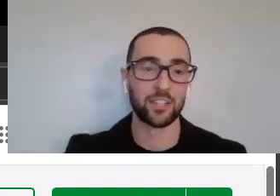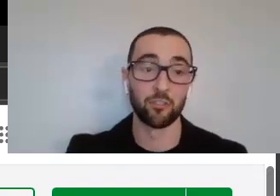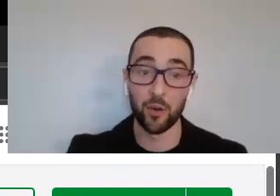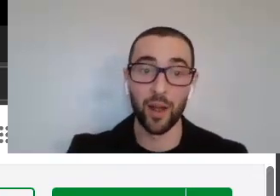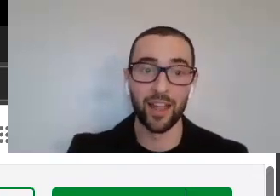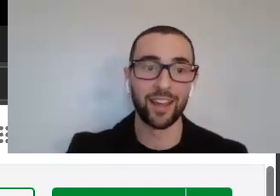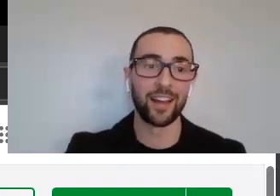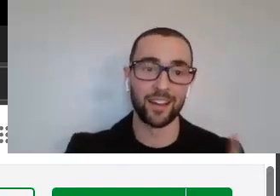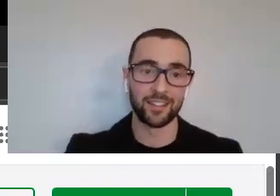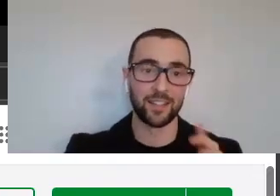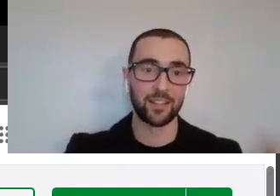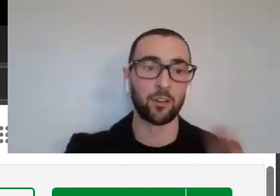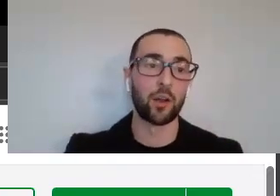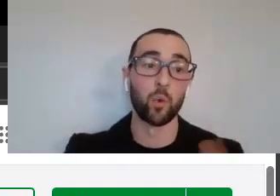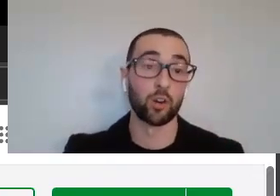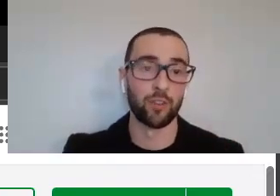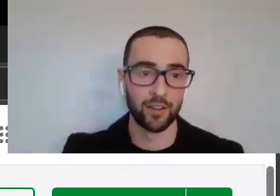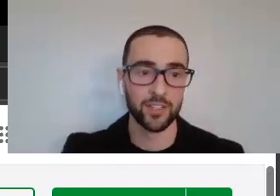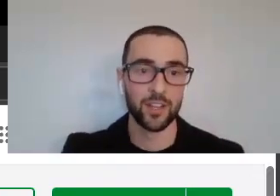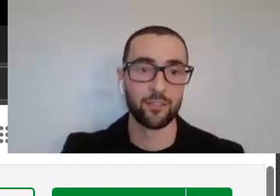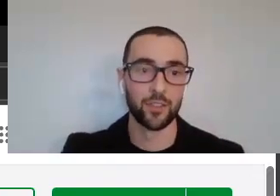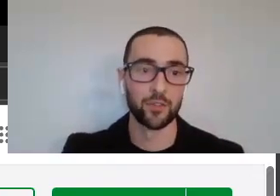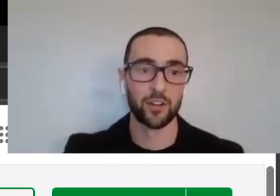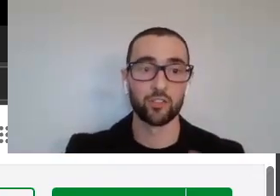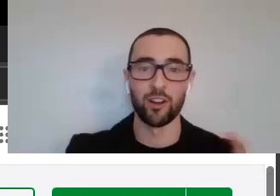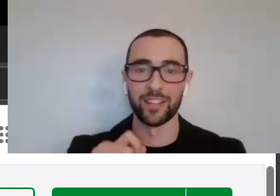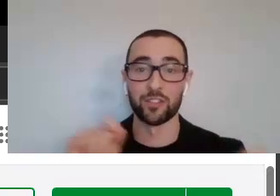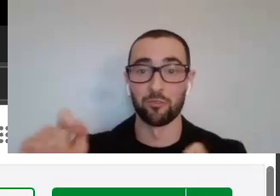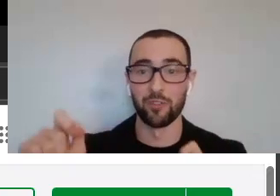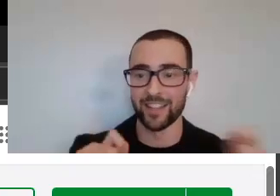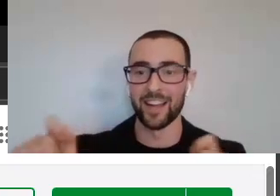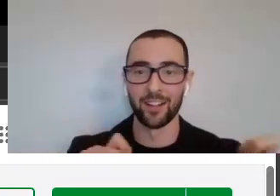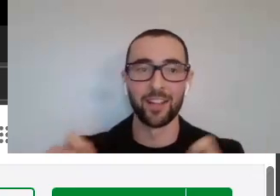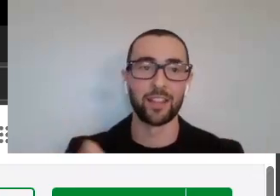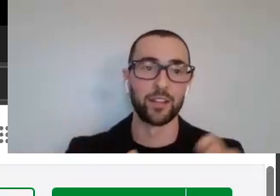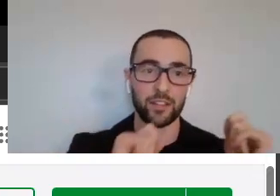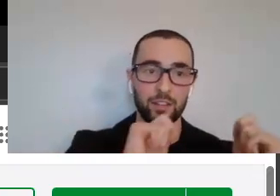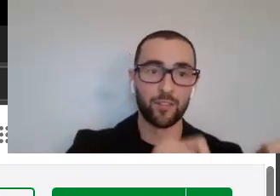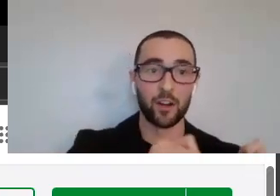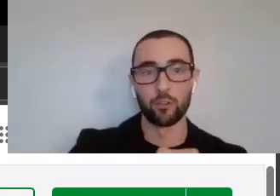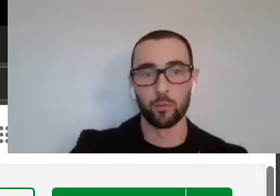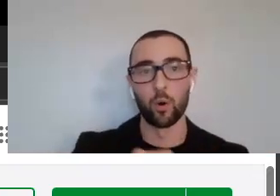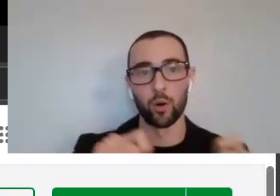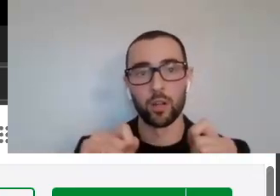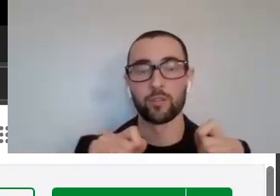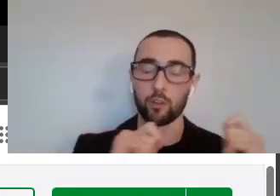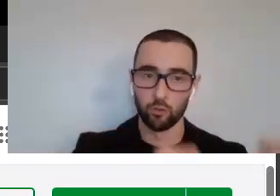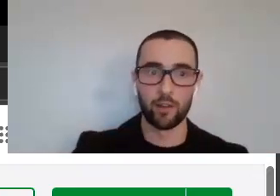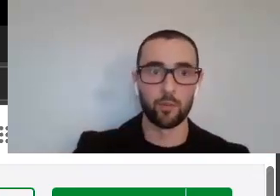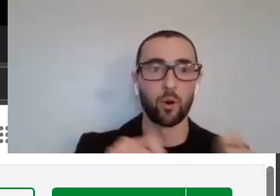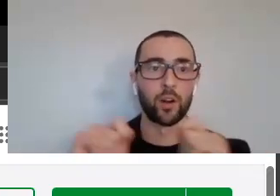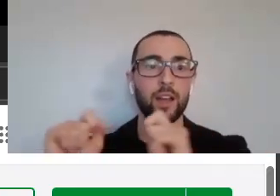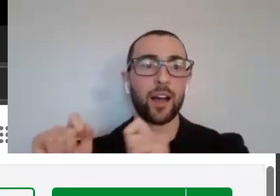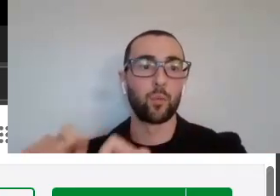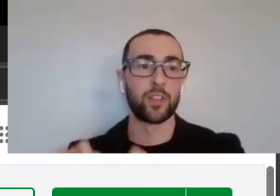think this is a great way, great workaround for those that are struggling to reconcile the federal